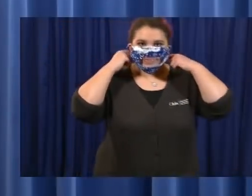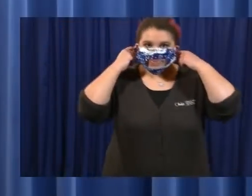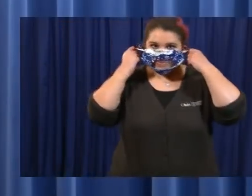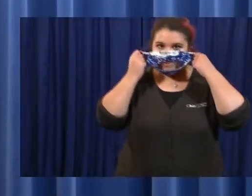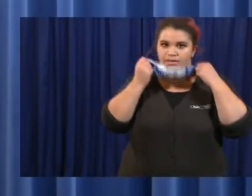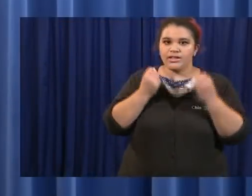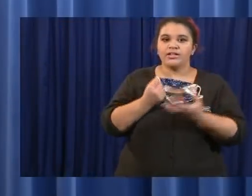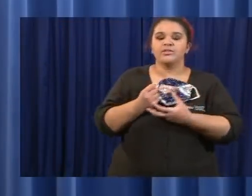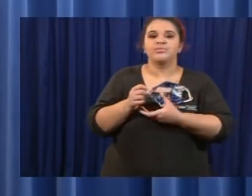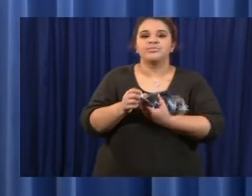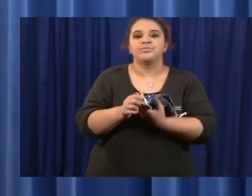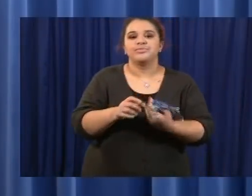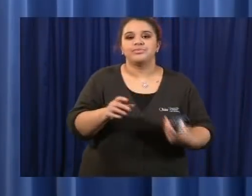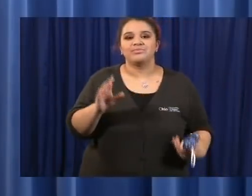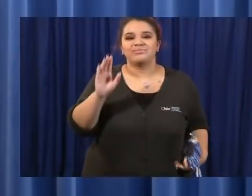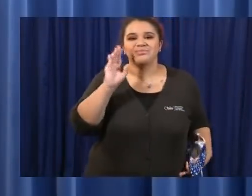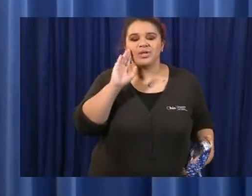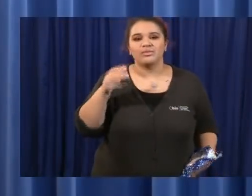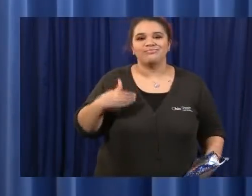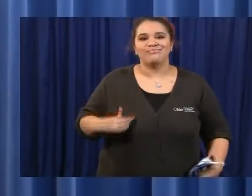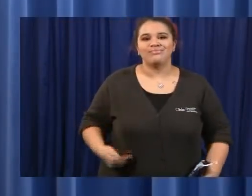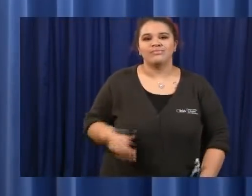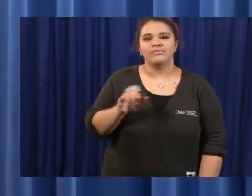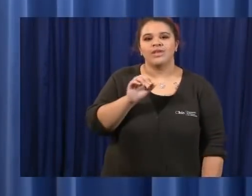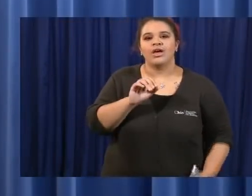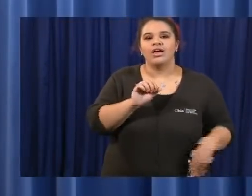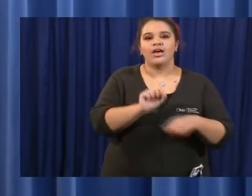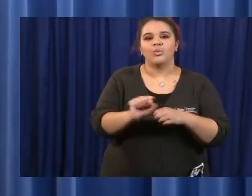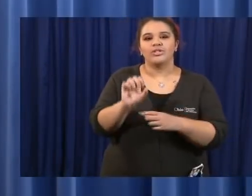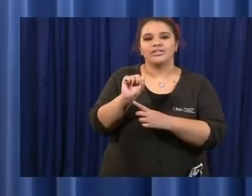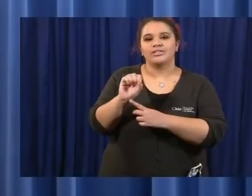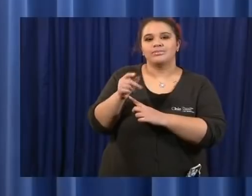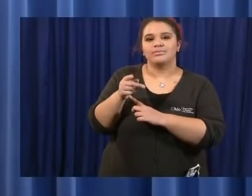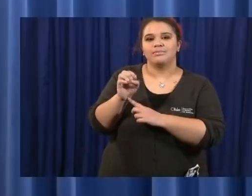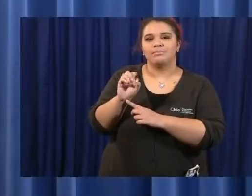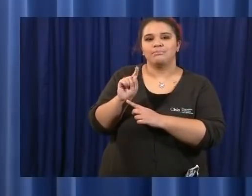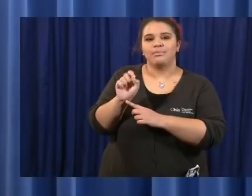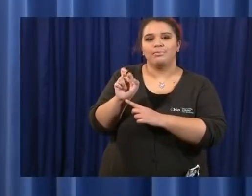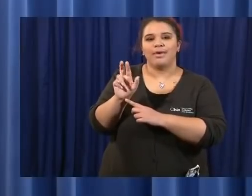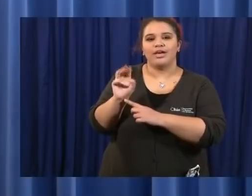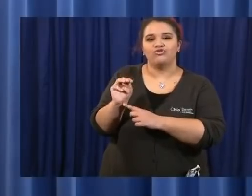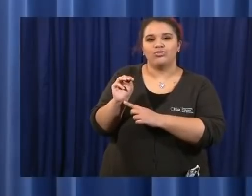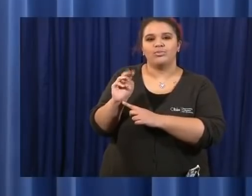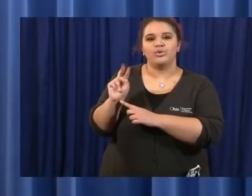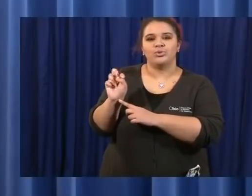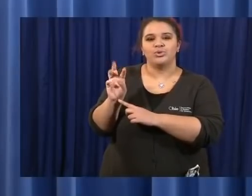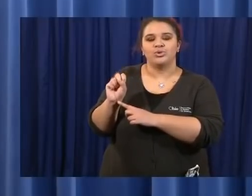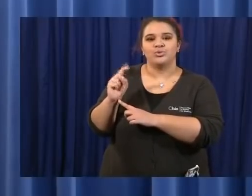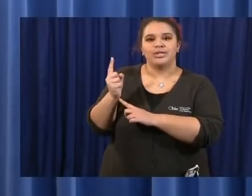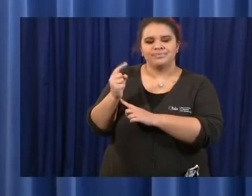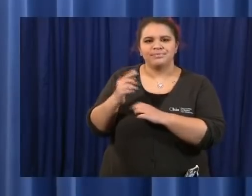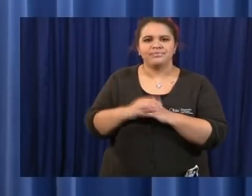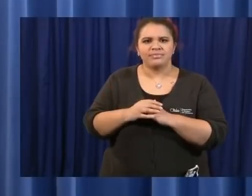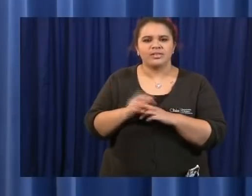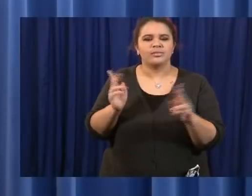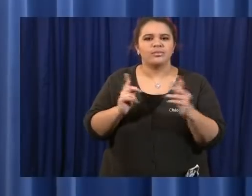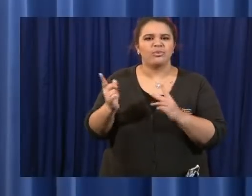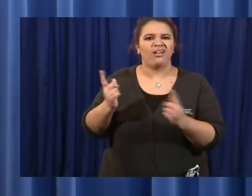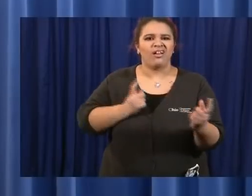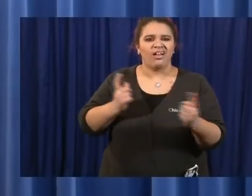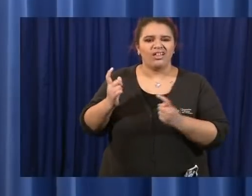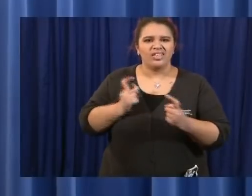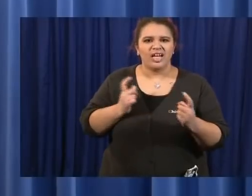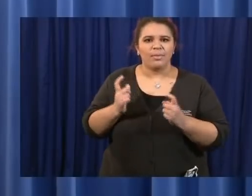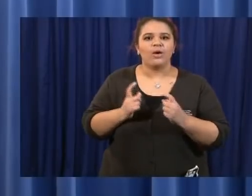Hi there, Governor. Ori Givens from Spectrum News 1. I'm wondering if you would consider, we have viewers asking about penalty weeks in unemployment. Other states